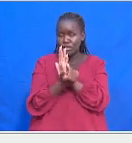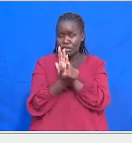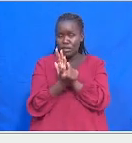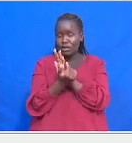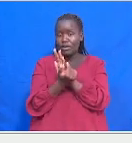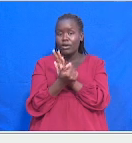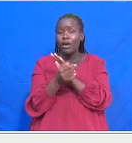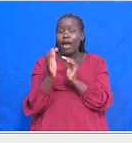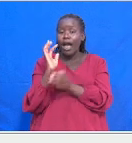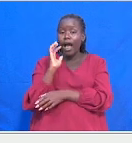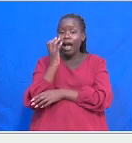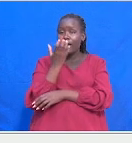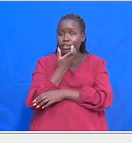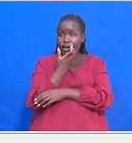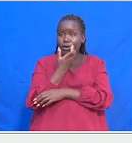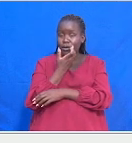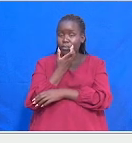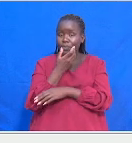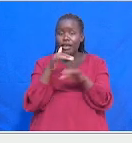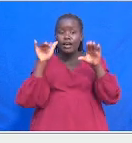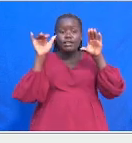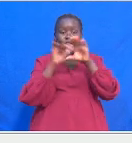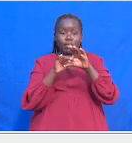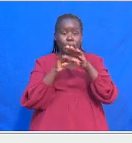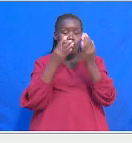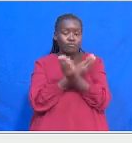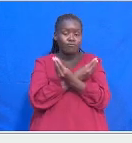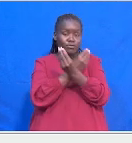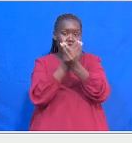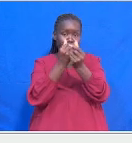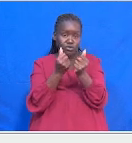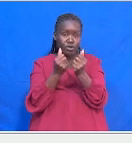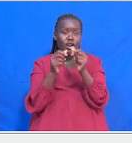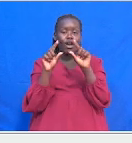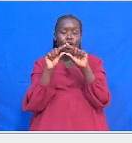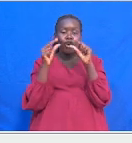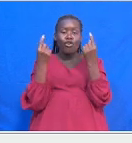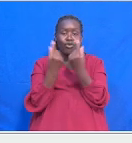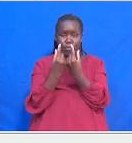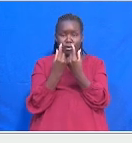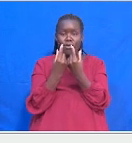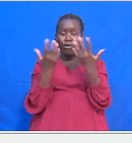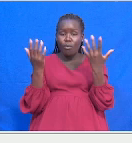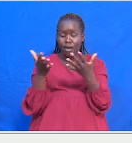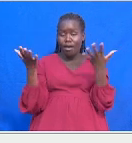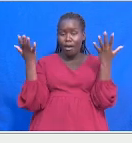is that the Deputy President is a member of Solution Circle Limited in Meru.